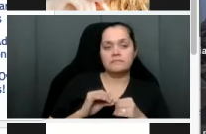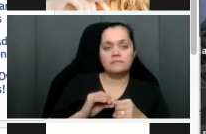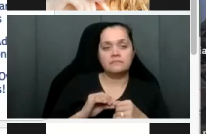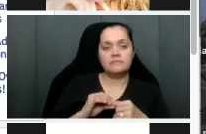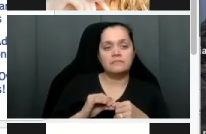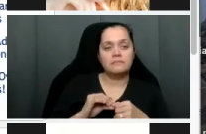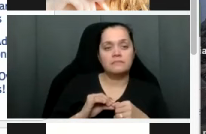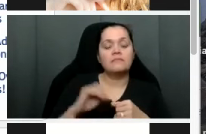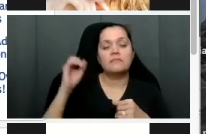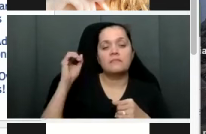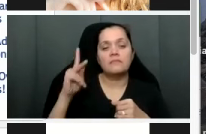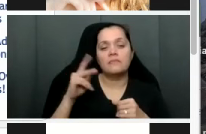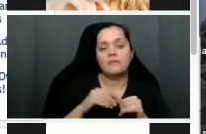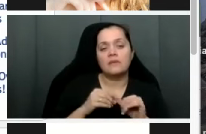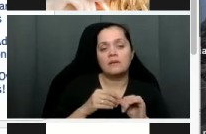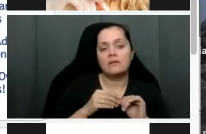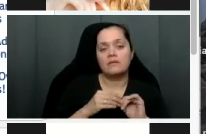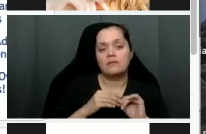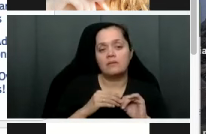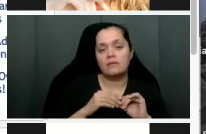All right, good.